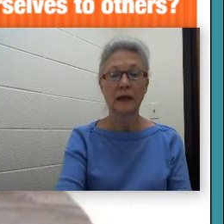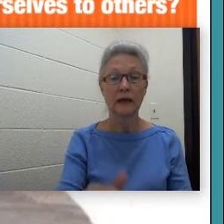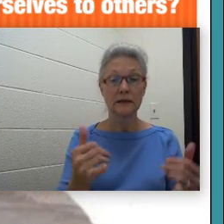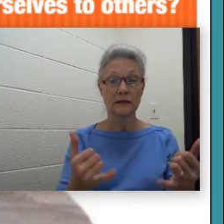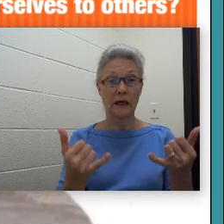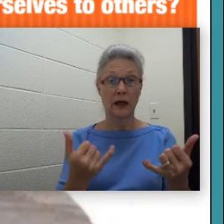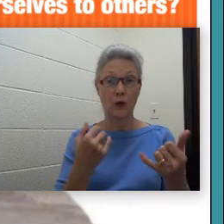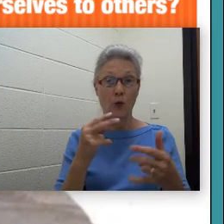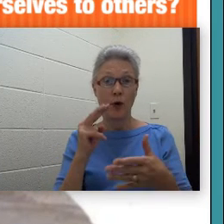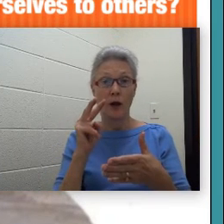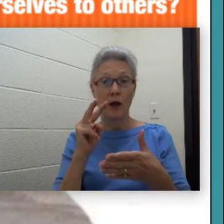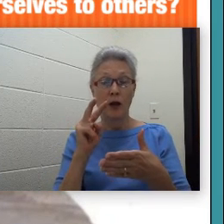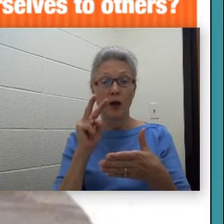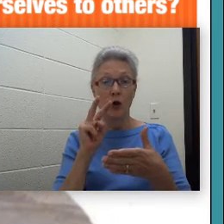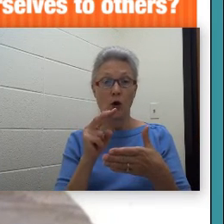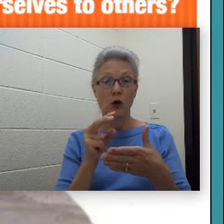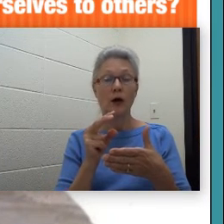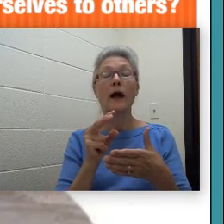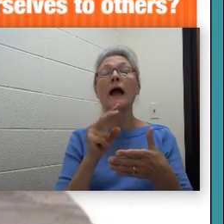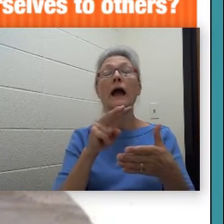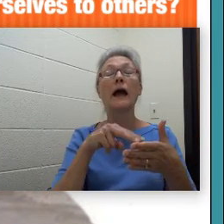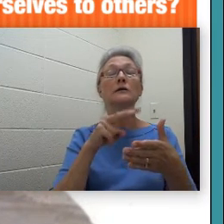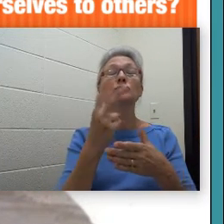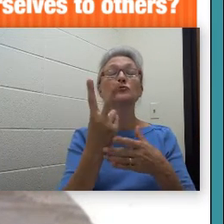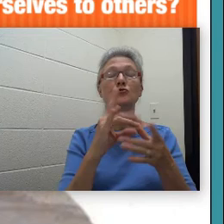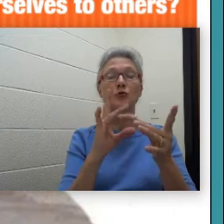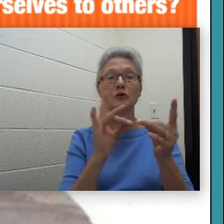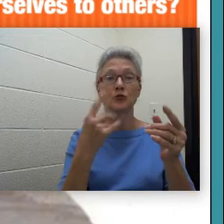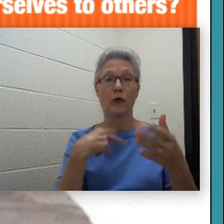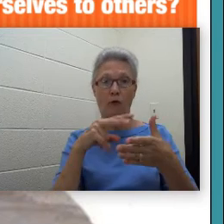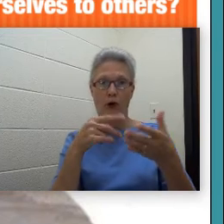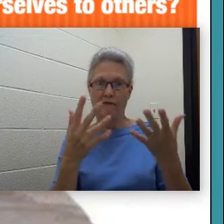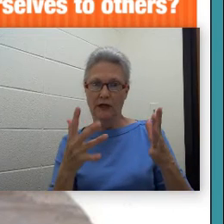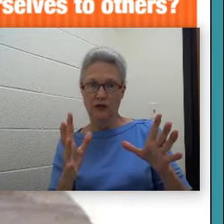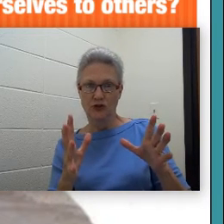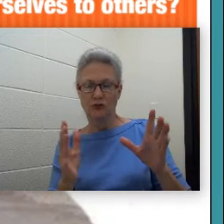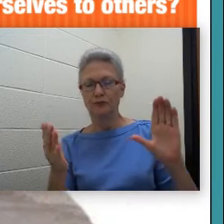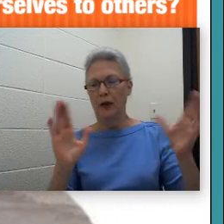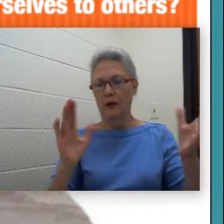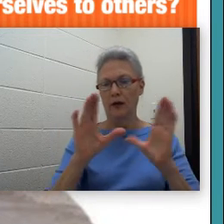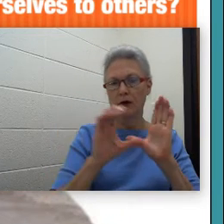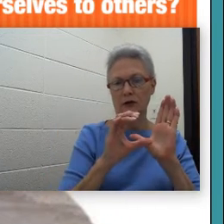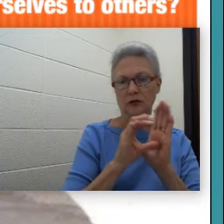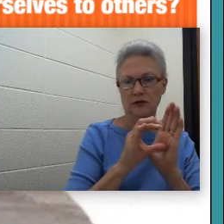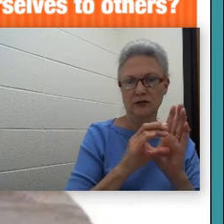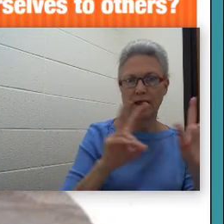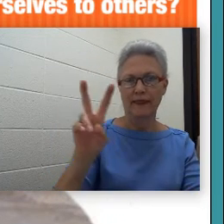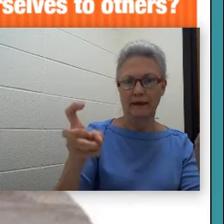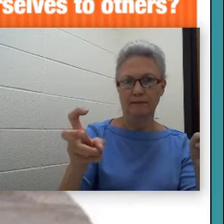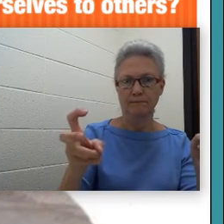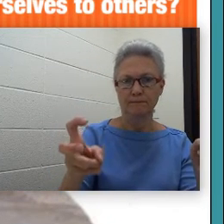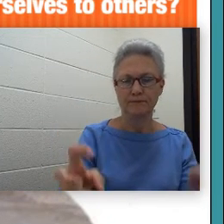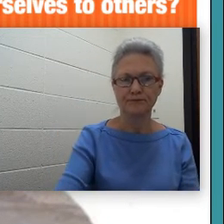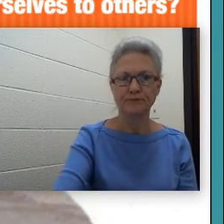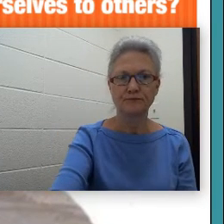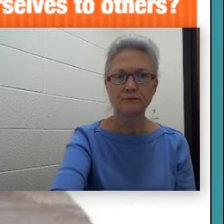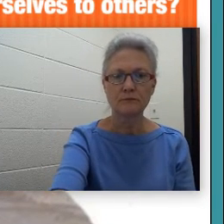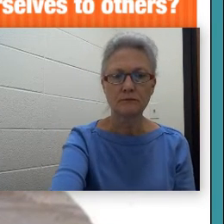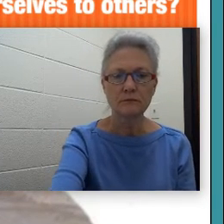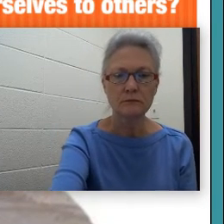Today, we will look back at two stories we have read to compare their characters and their theme.